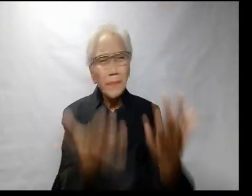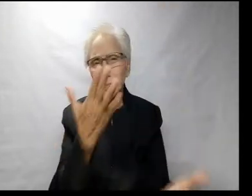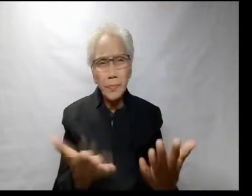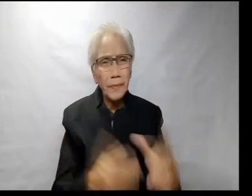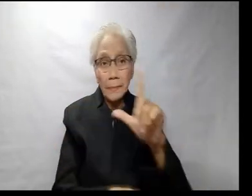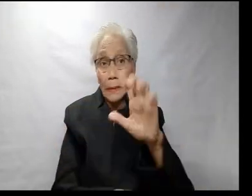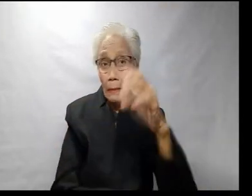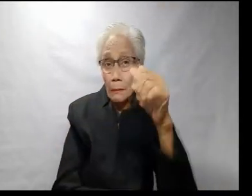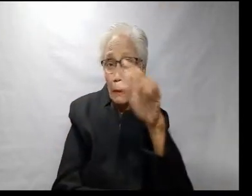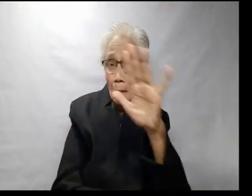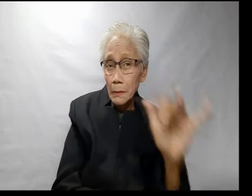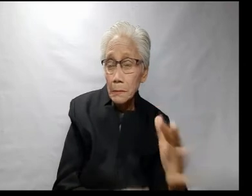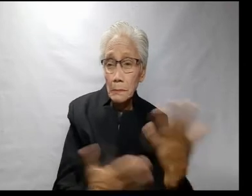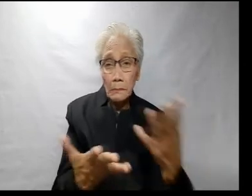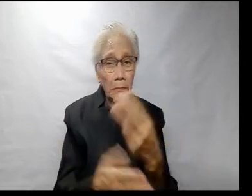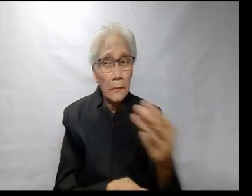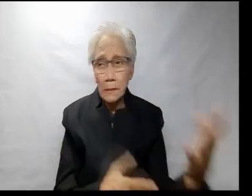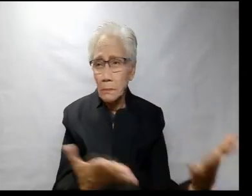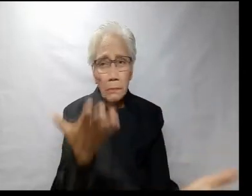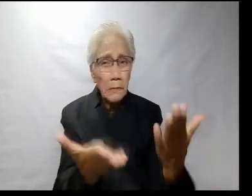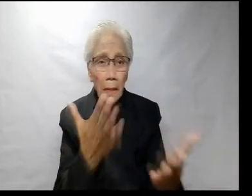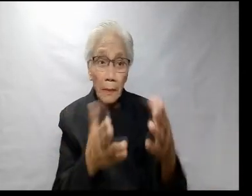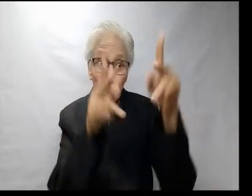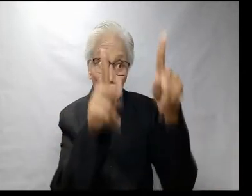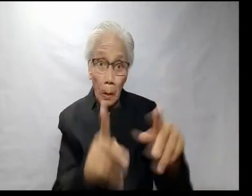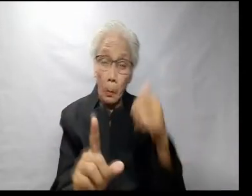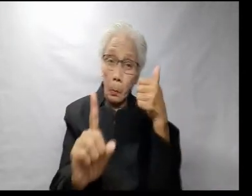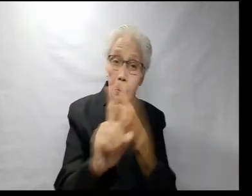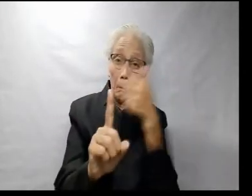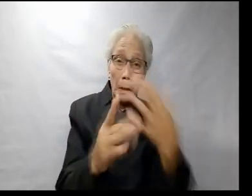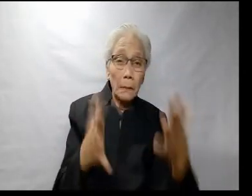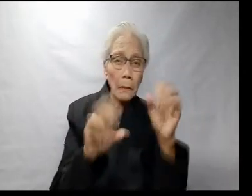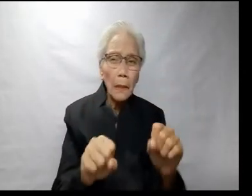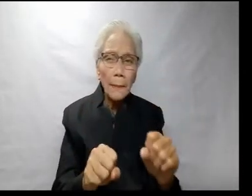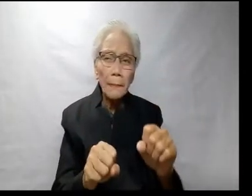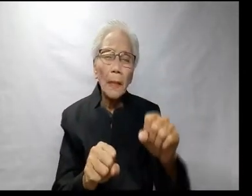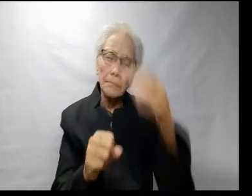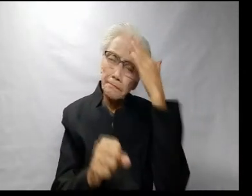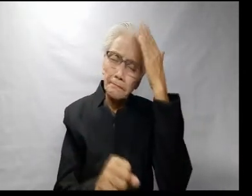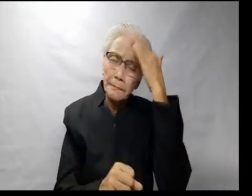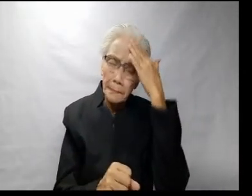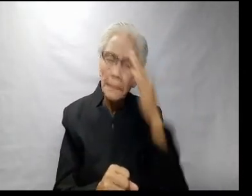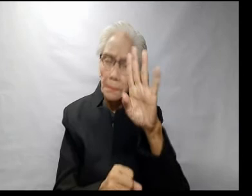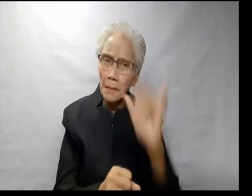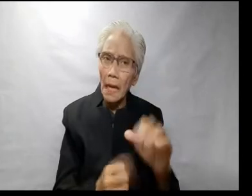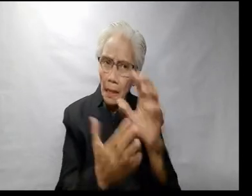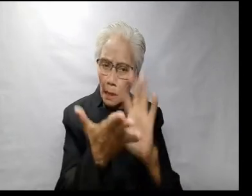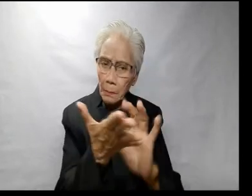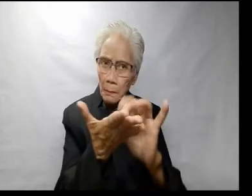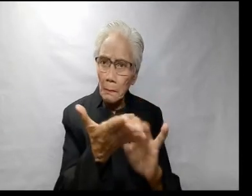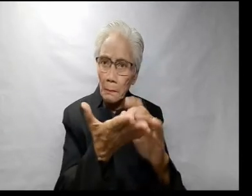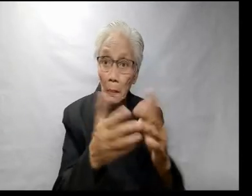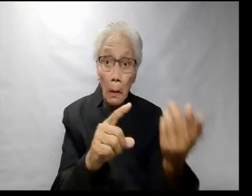And maybe a legacy is immaterial. Maybe a person's impact can't be